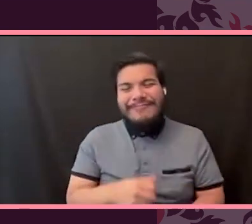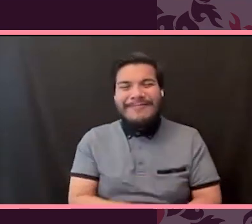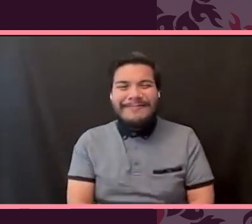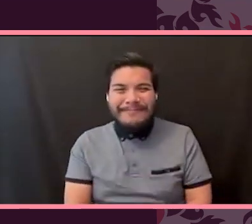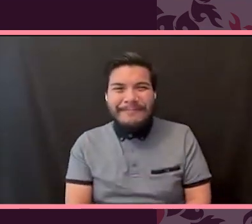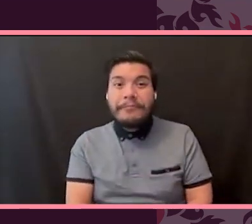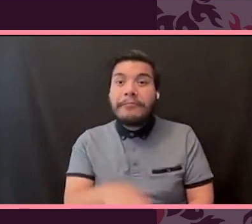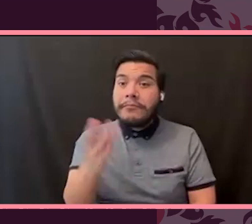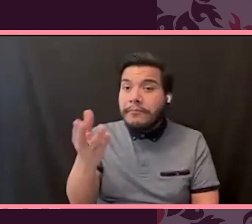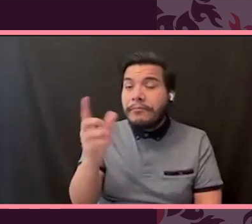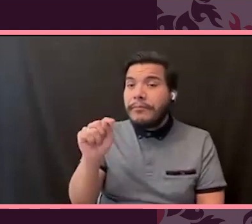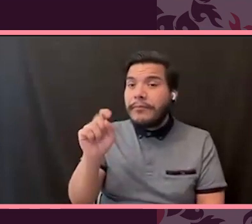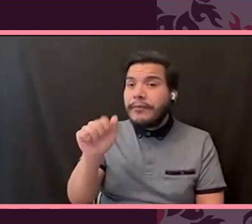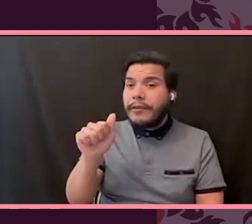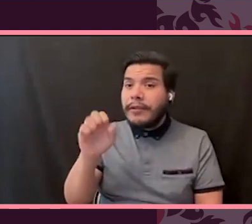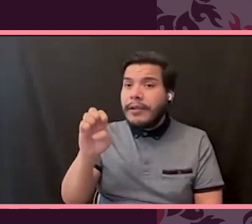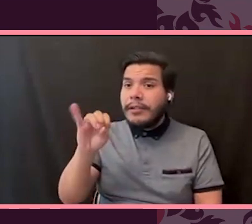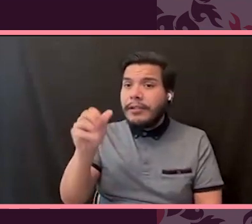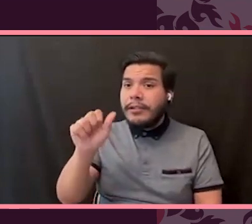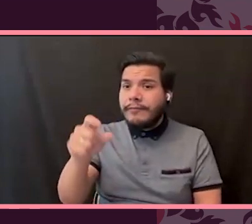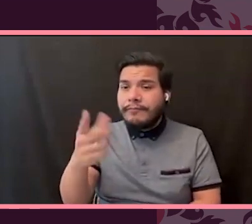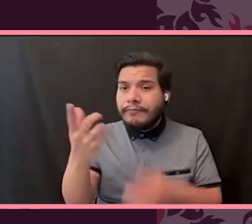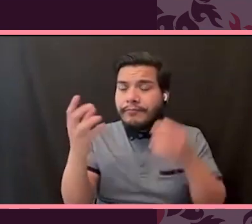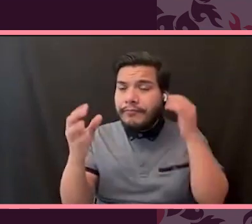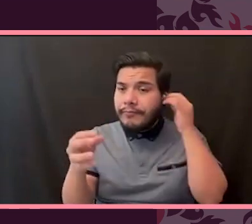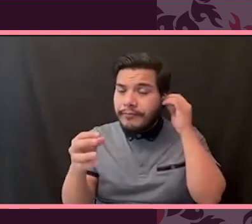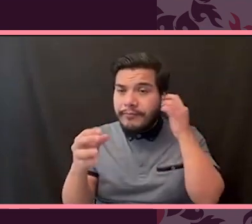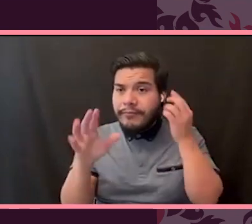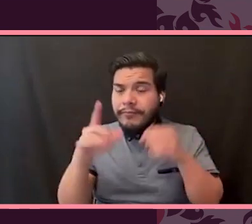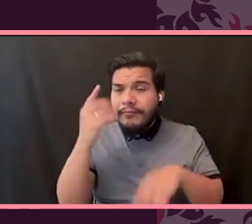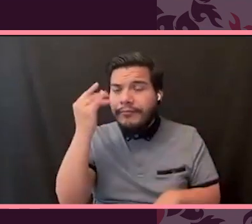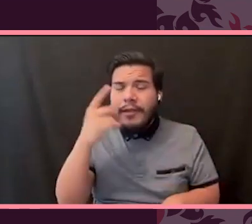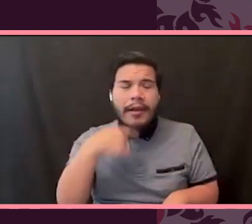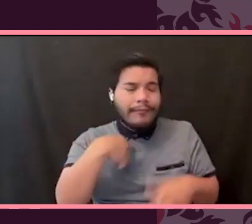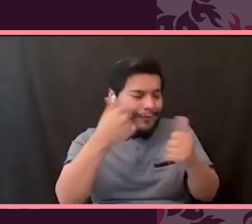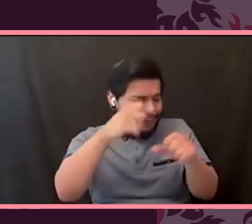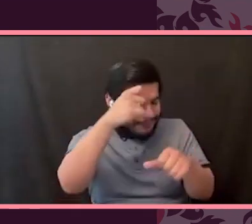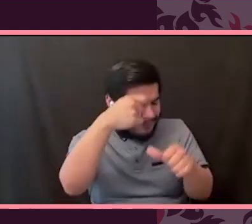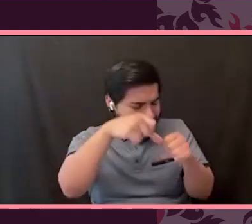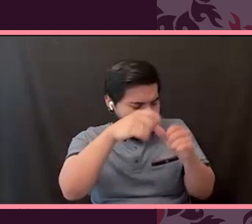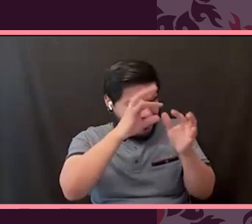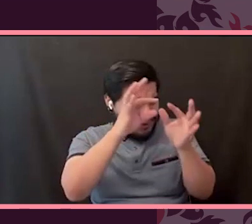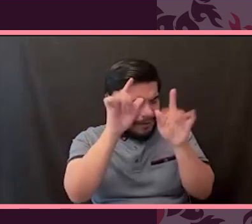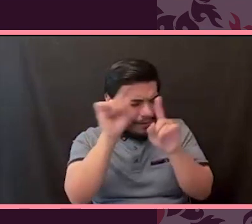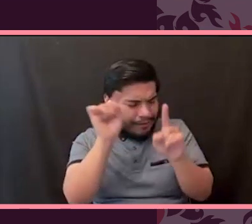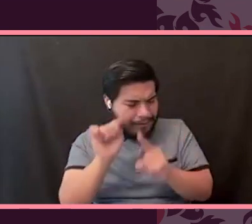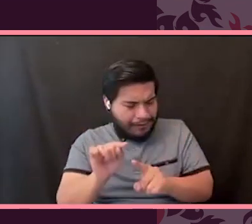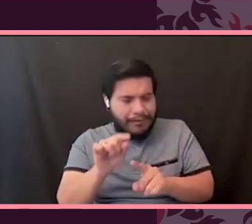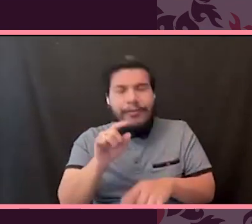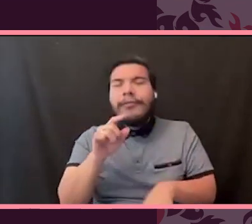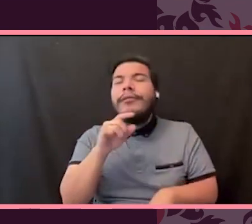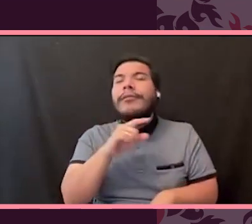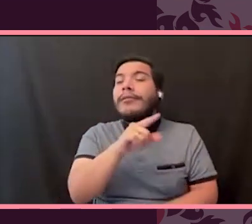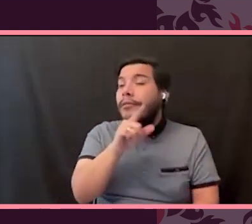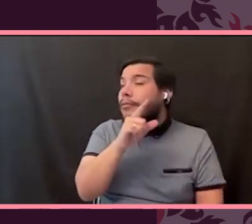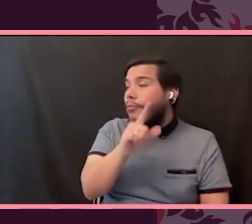Taejas, you had an idea. I'm trying to remember where I was on my train of thoughts real quick. Toren said